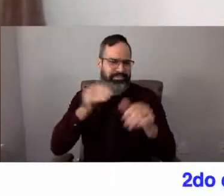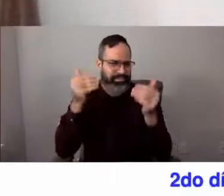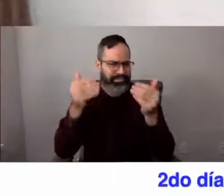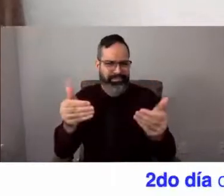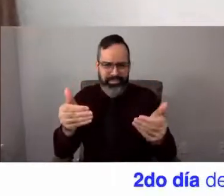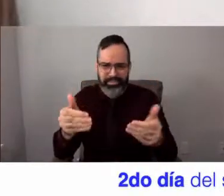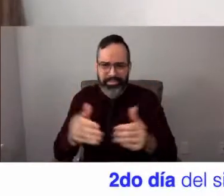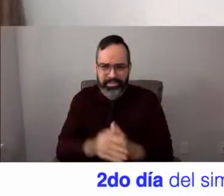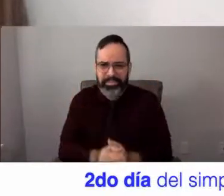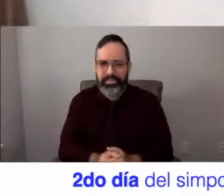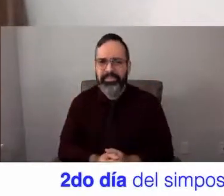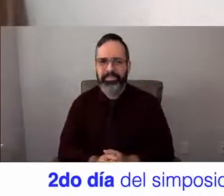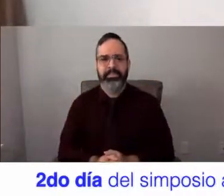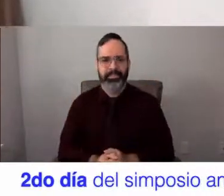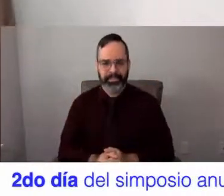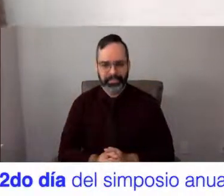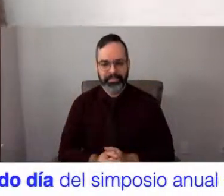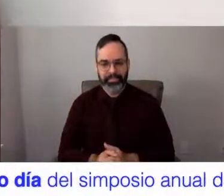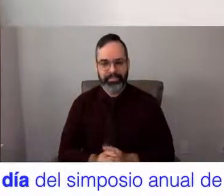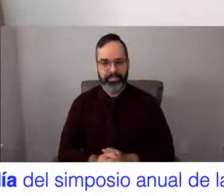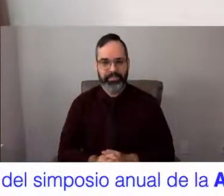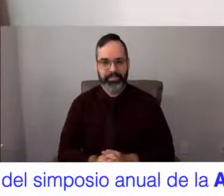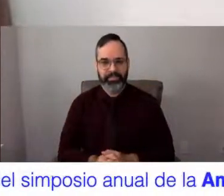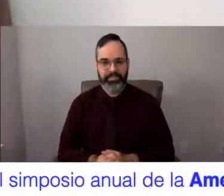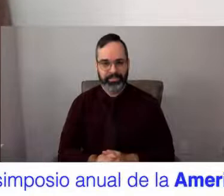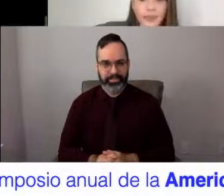Share my presentation here.